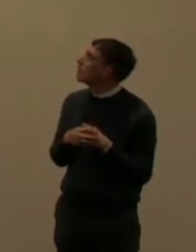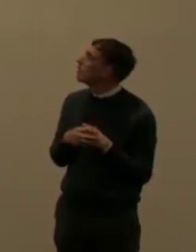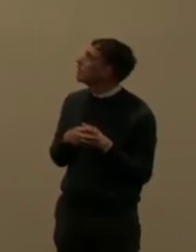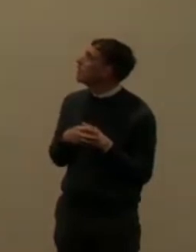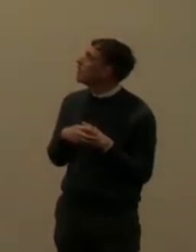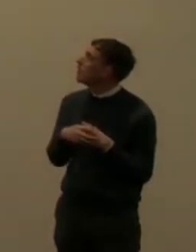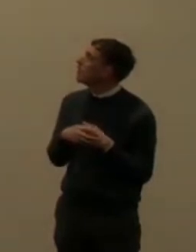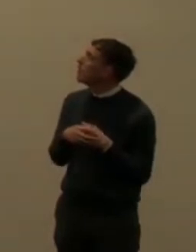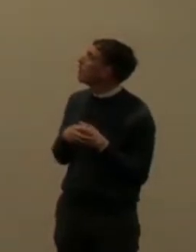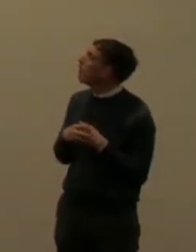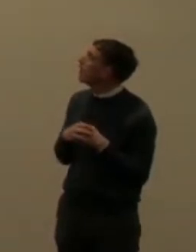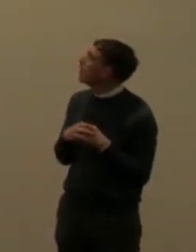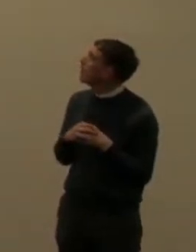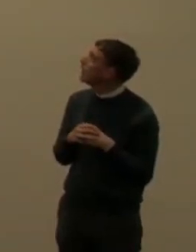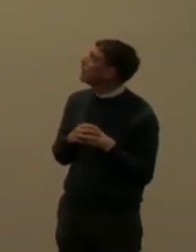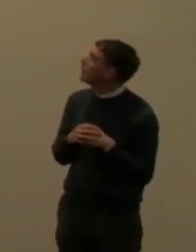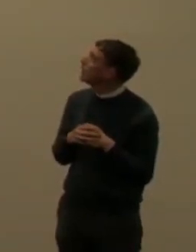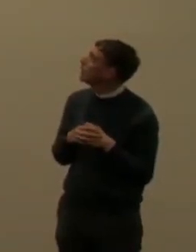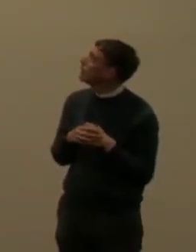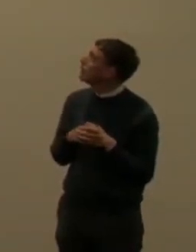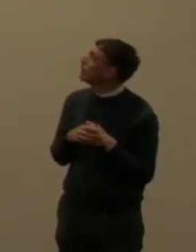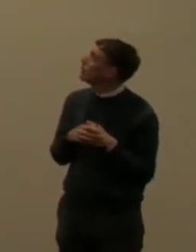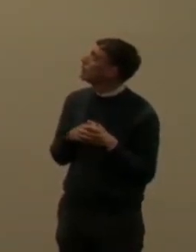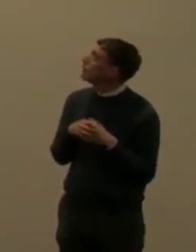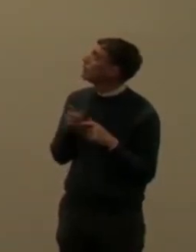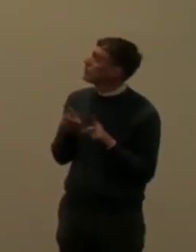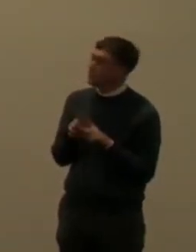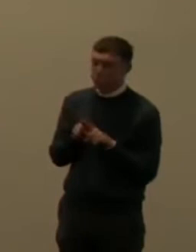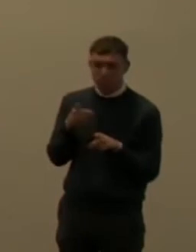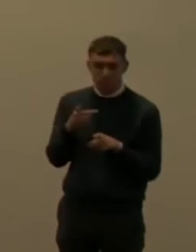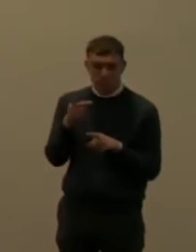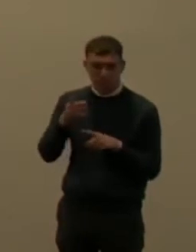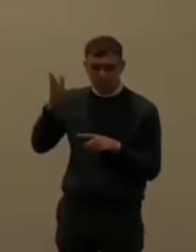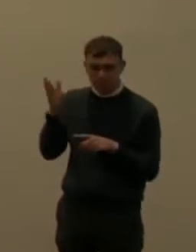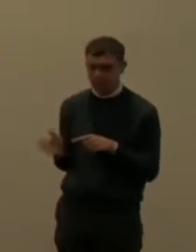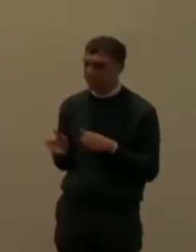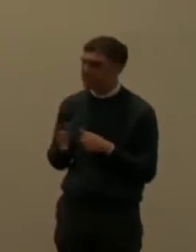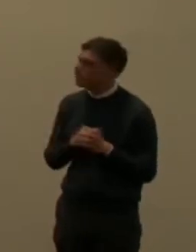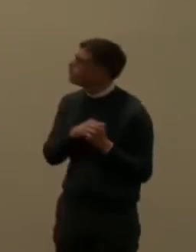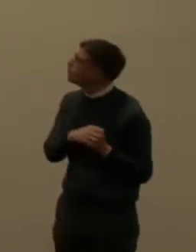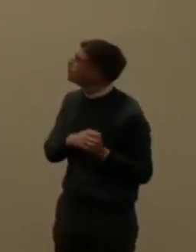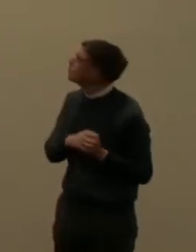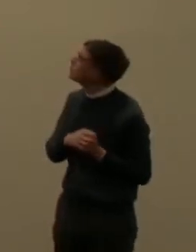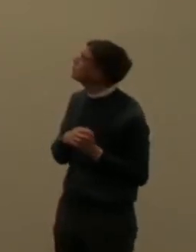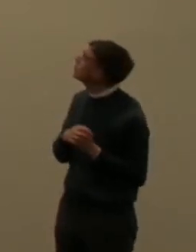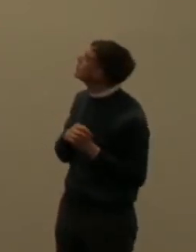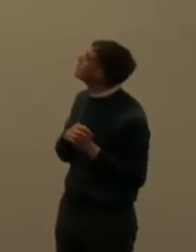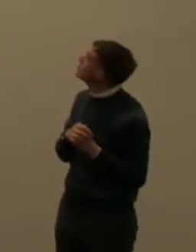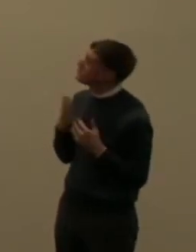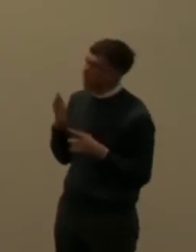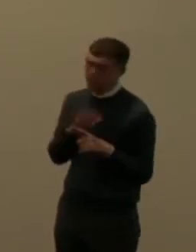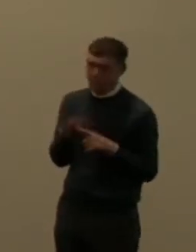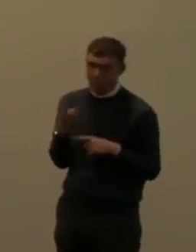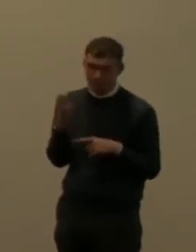central repository. And if I go to central repo, I see that, yeah, everything is still here, but we can see that the last changes was 3 minutes